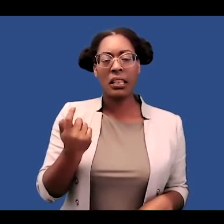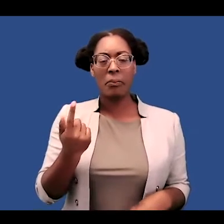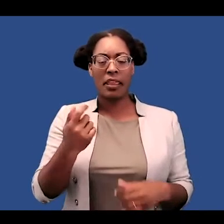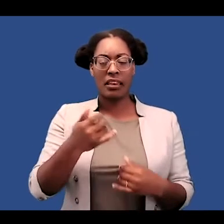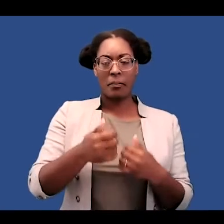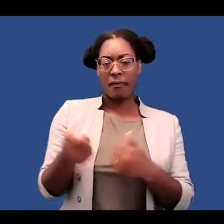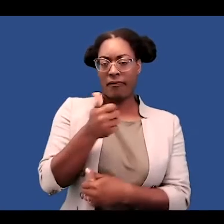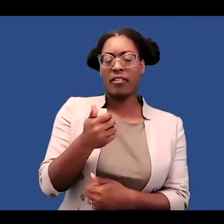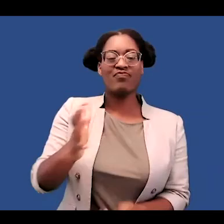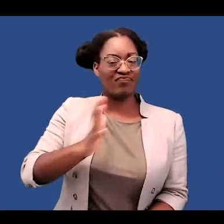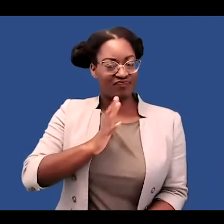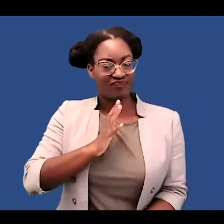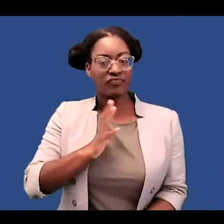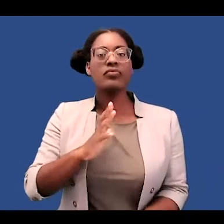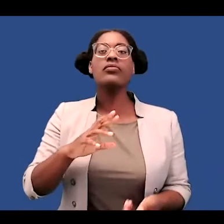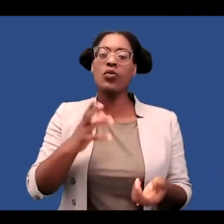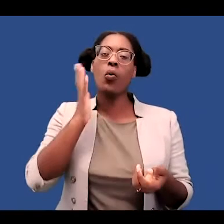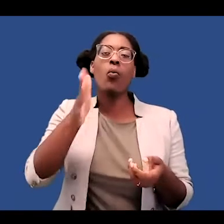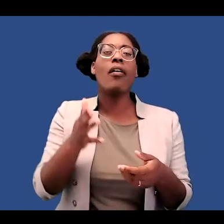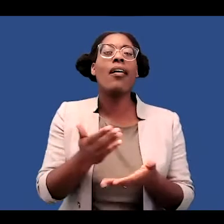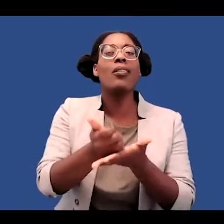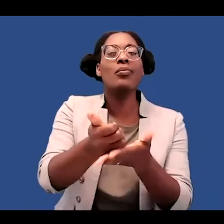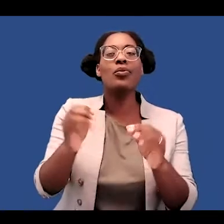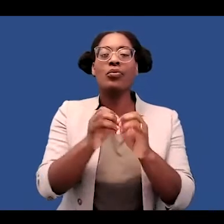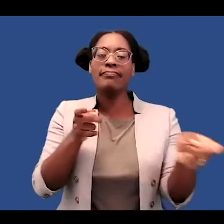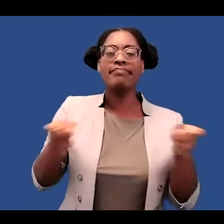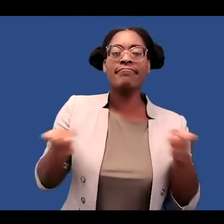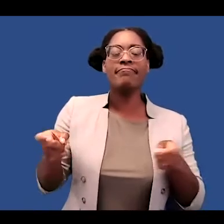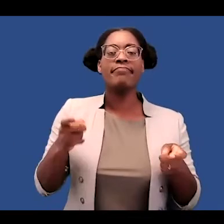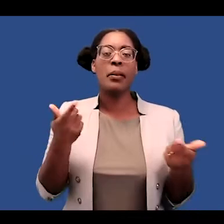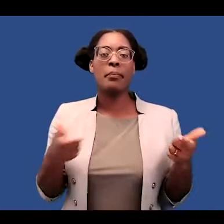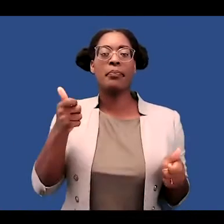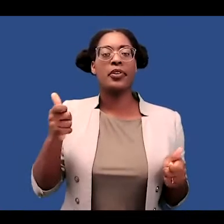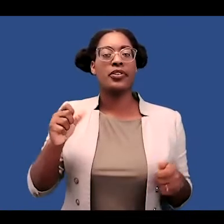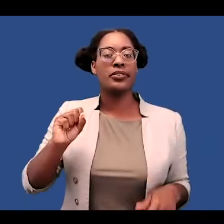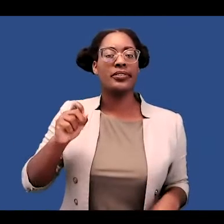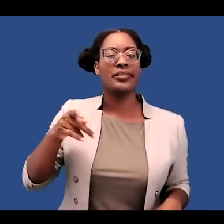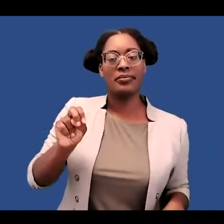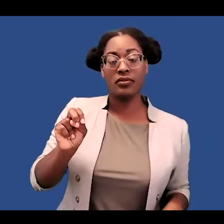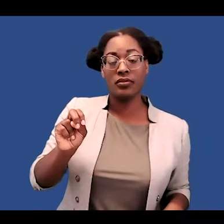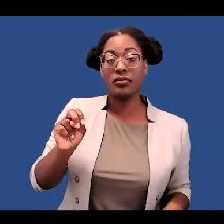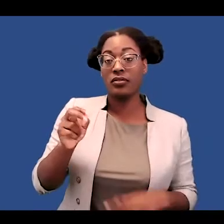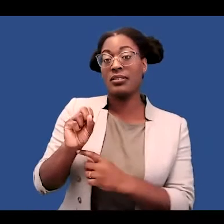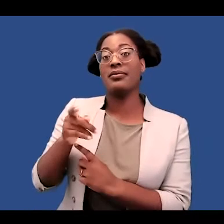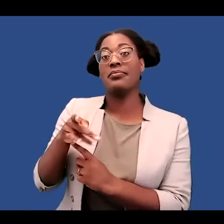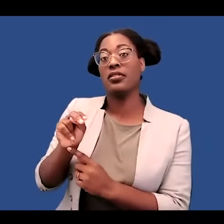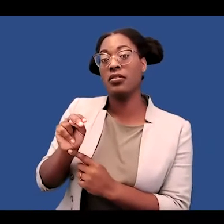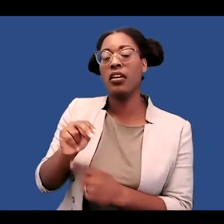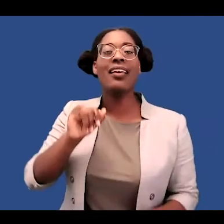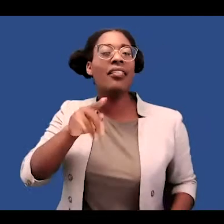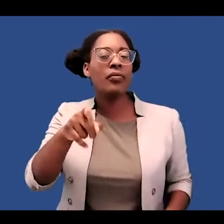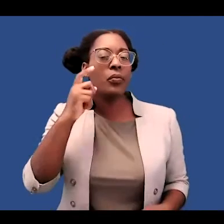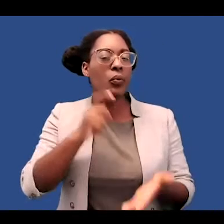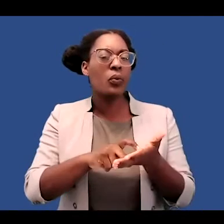you room for a bigger spin and more control. Anything below the belly button is going to be a little too small, and you might not be able